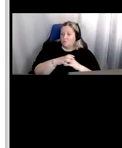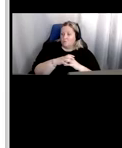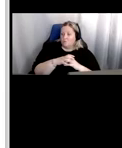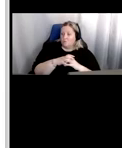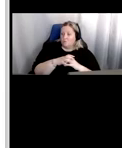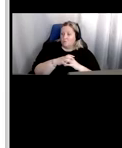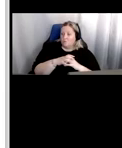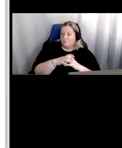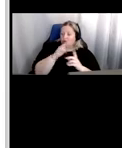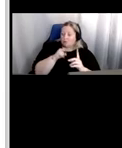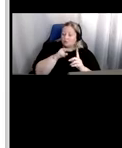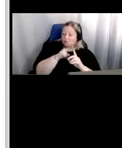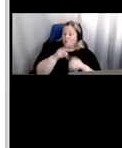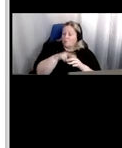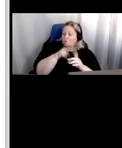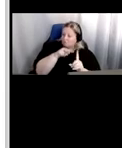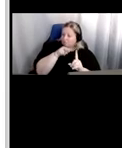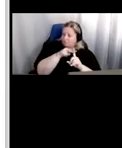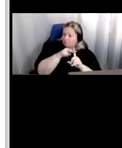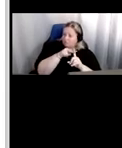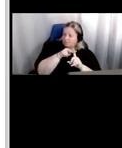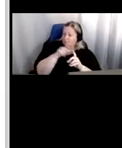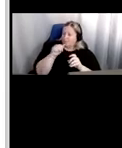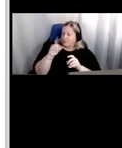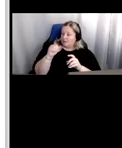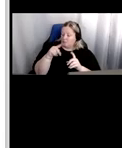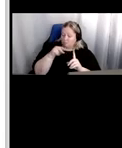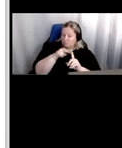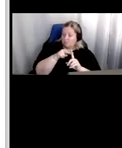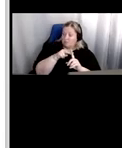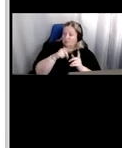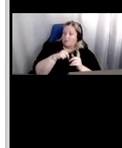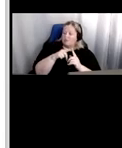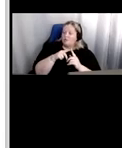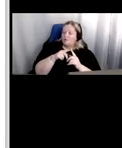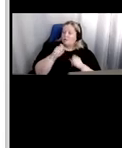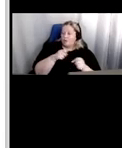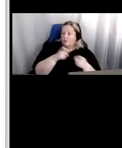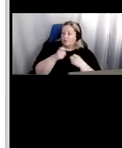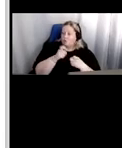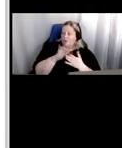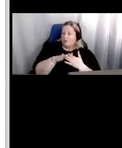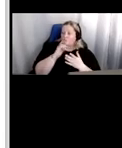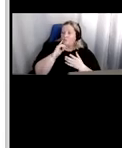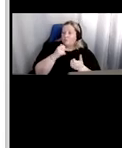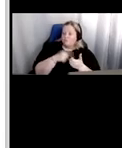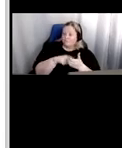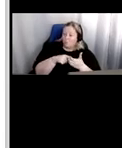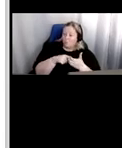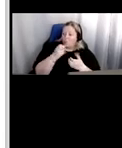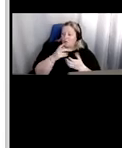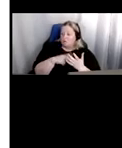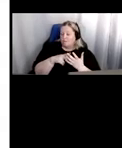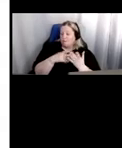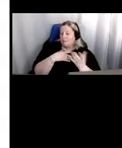an electrical outlet, you can then put this adapter into it, and then you would be able to control that with your phone or your tablet, whatever